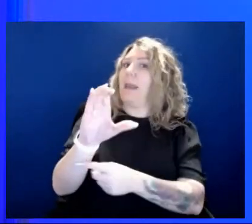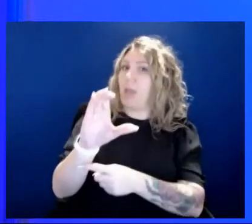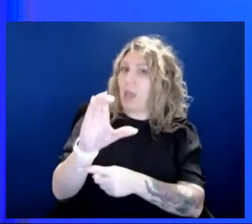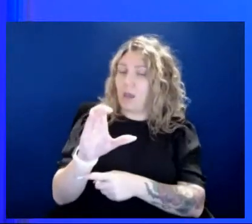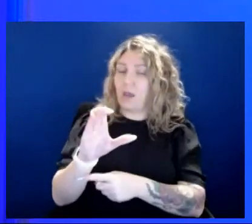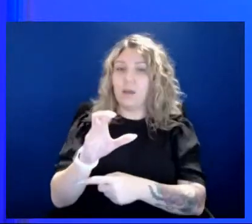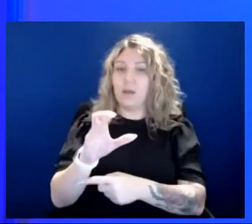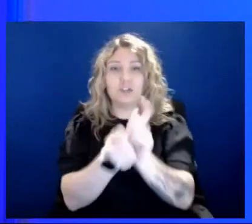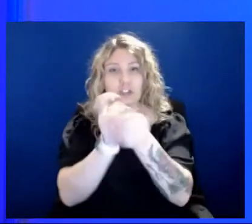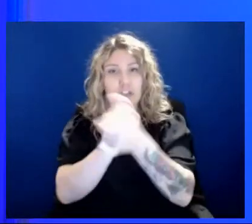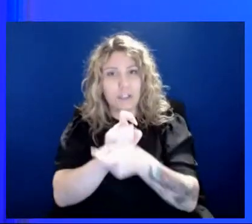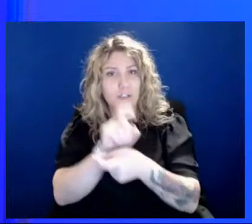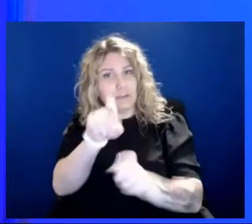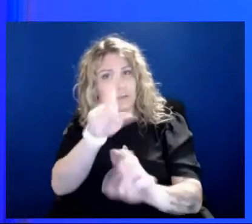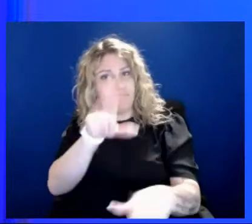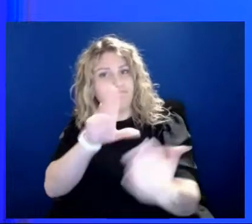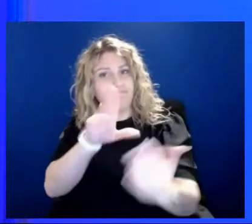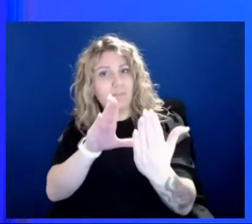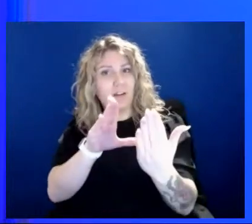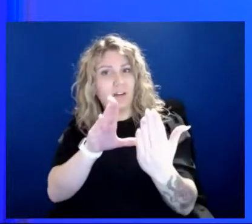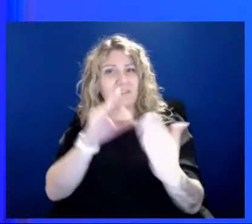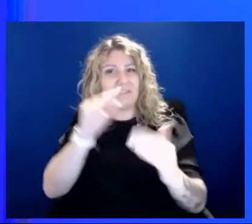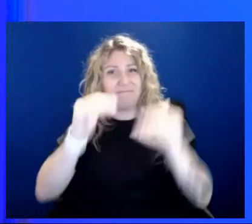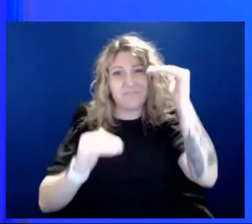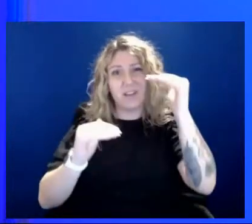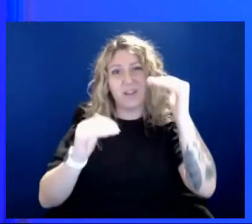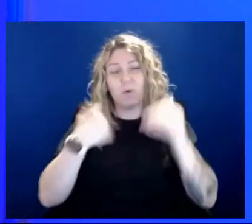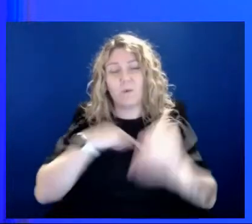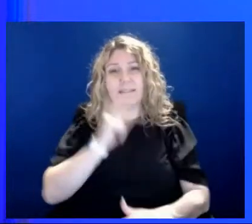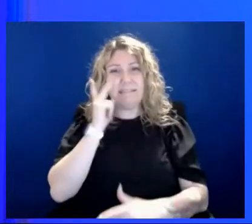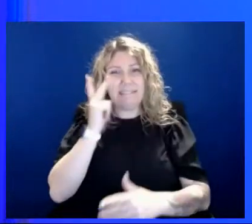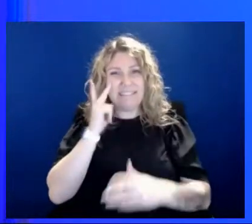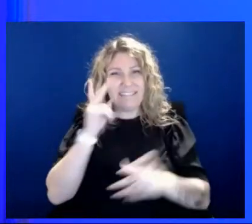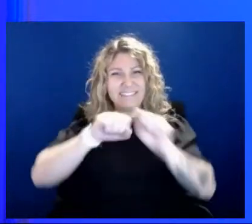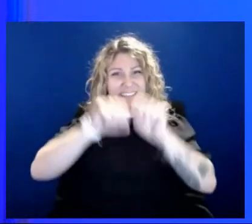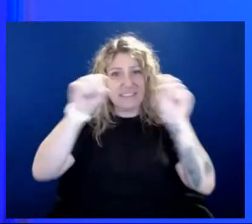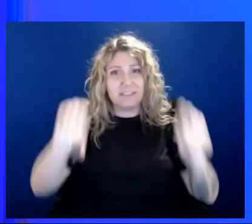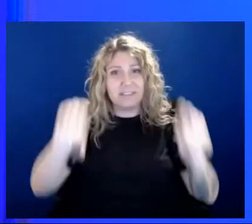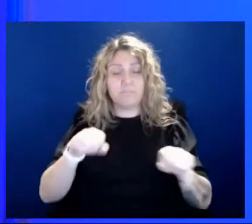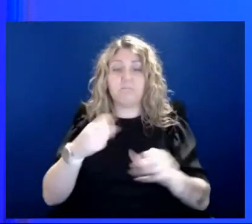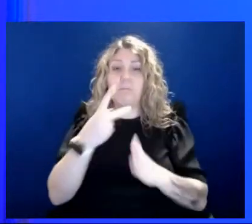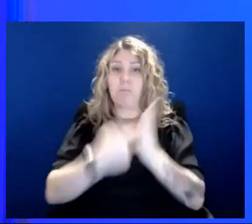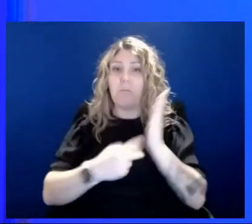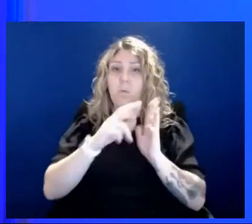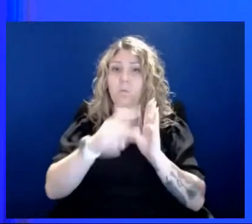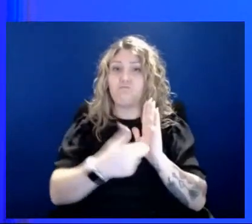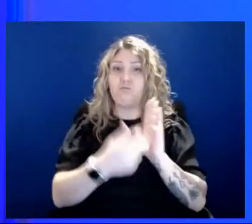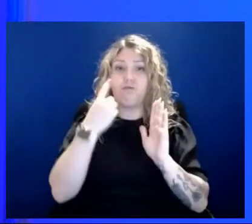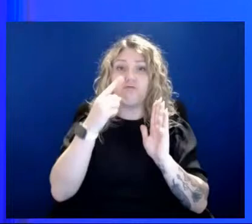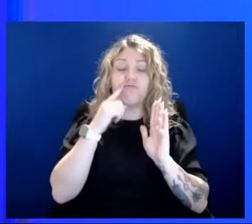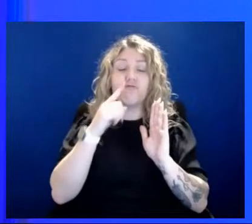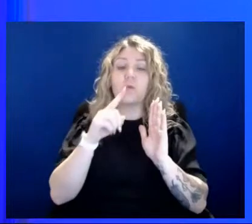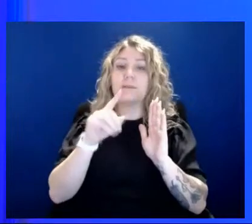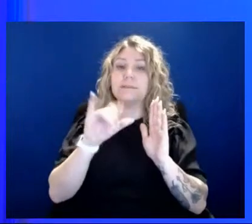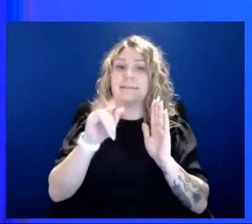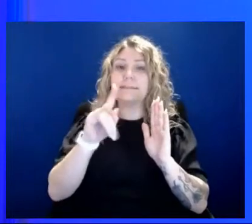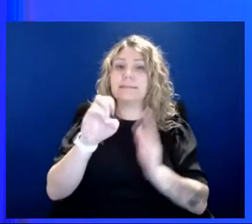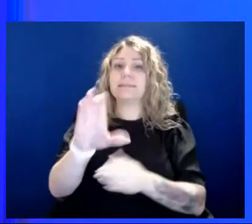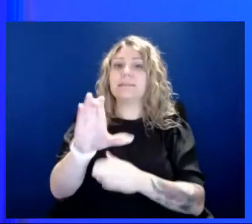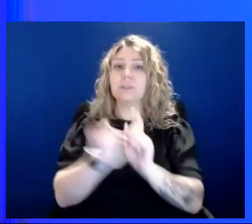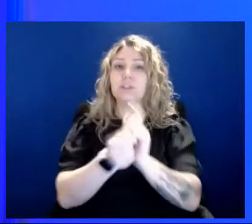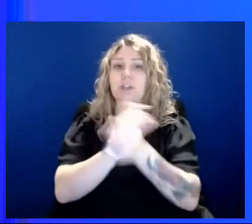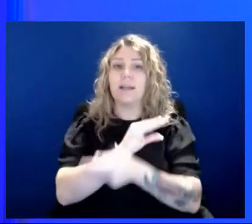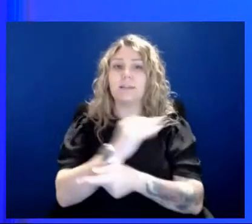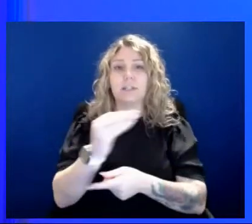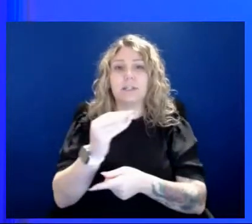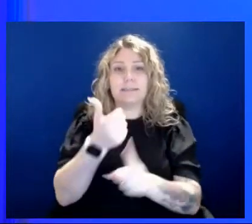address the inequities that we see in the system. There's both a role for systemic change and for self-advocacy, but I think what we lose